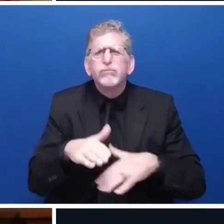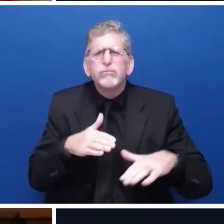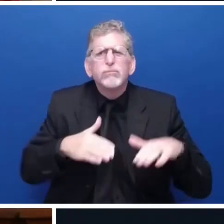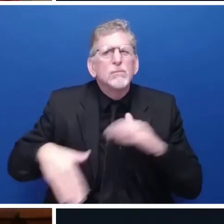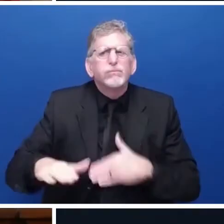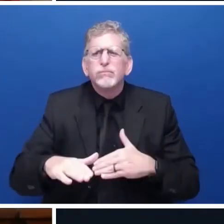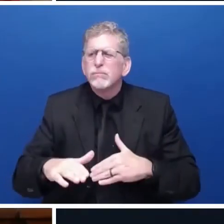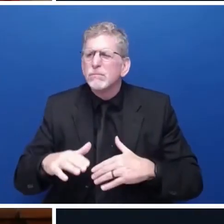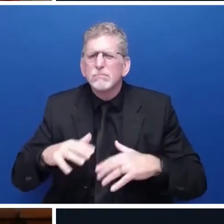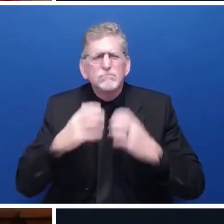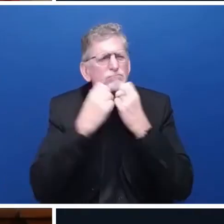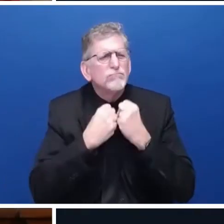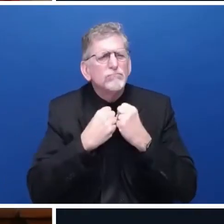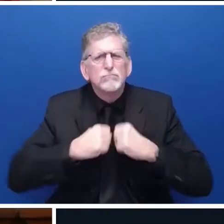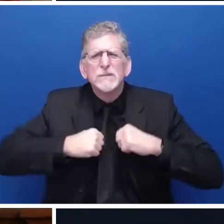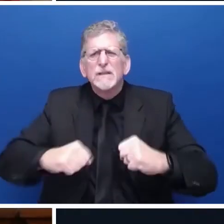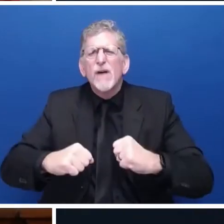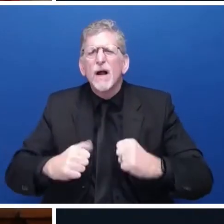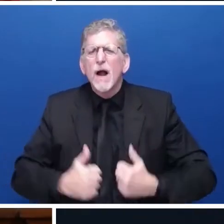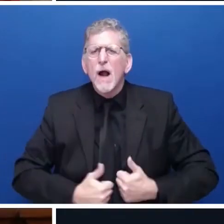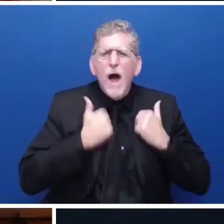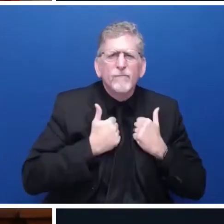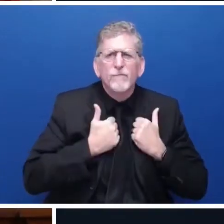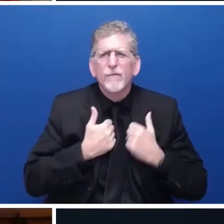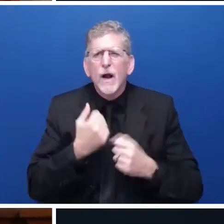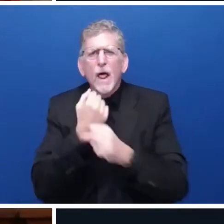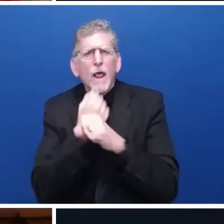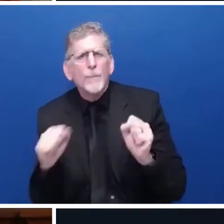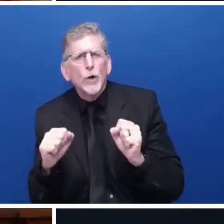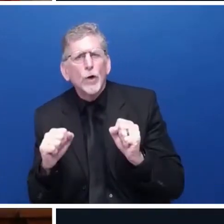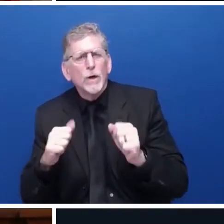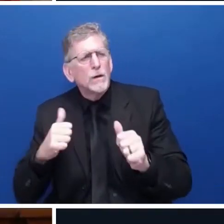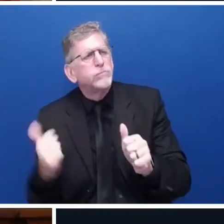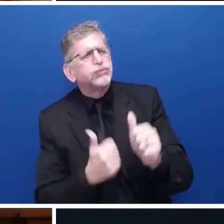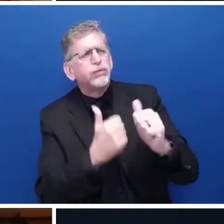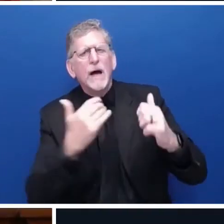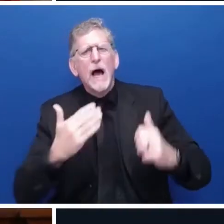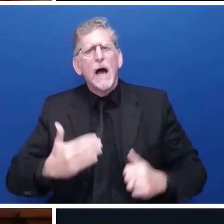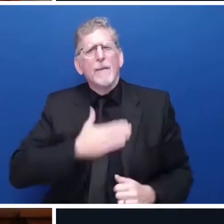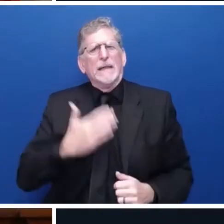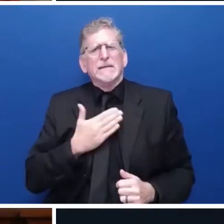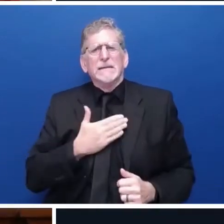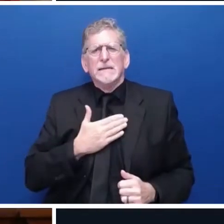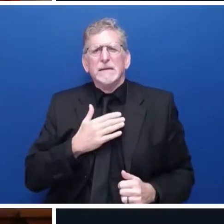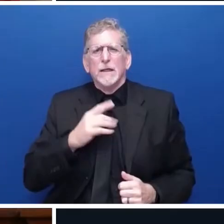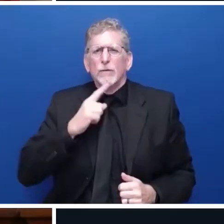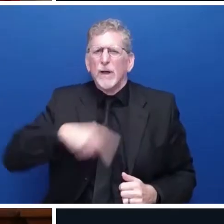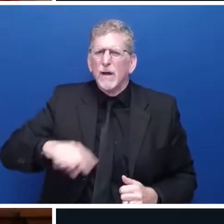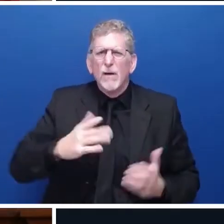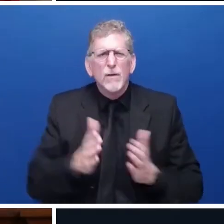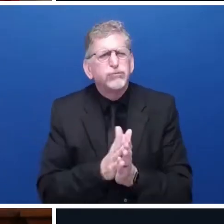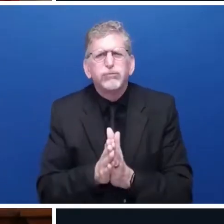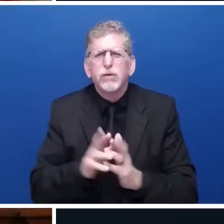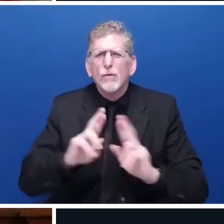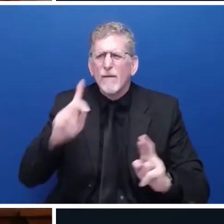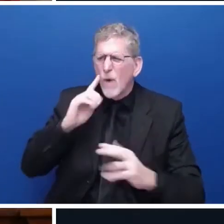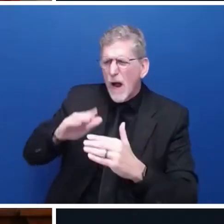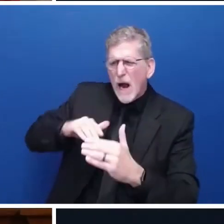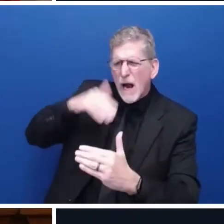of happiness. And they're really doing it for the next generation. But now it's our turn.